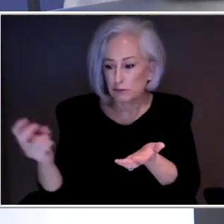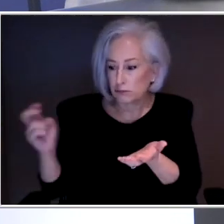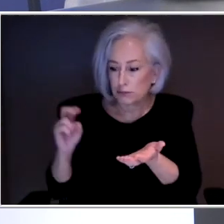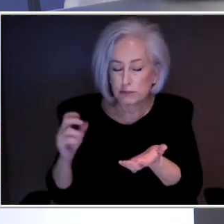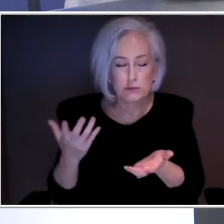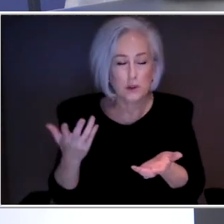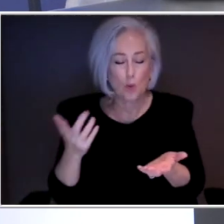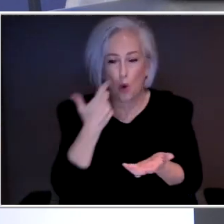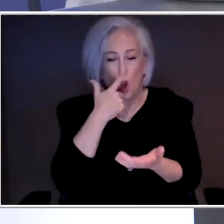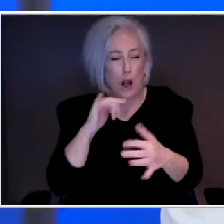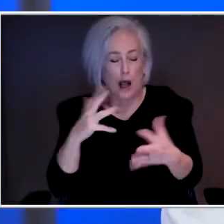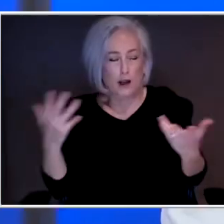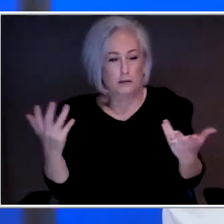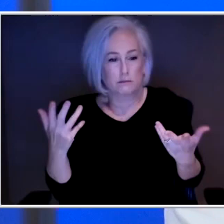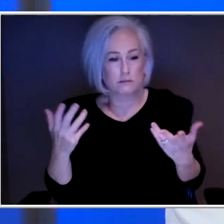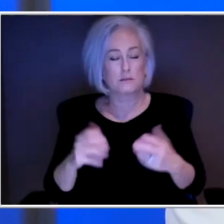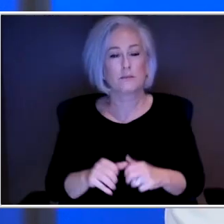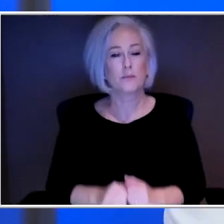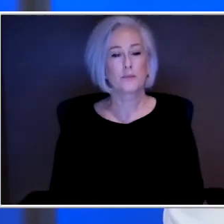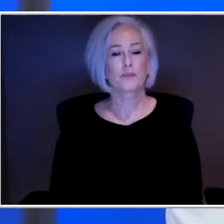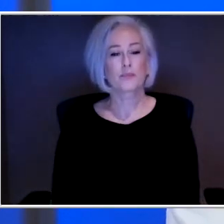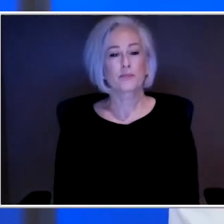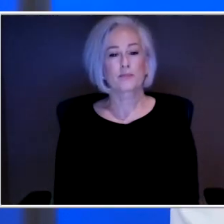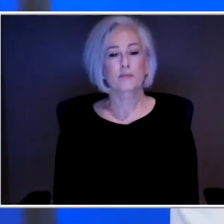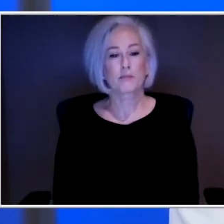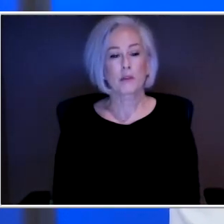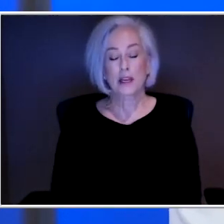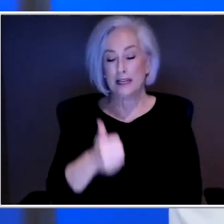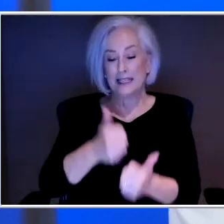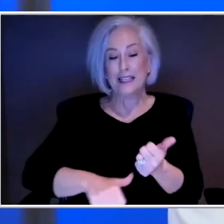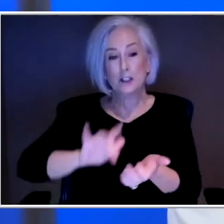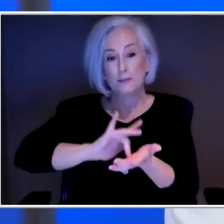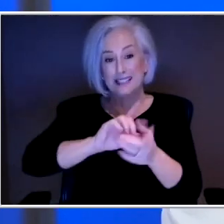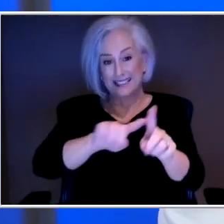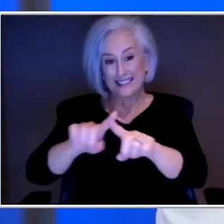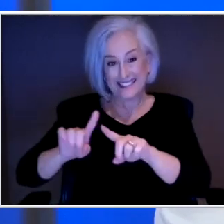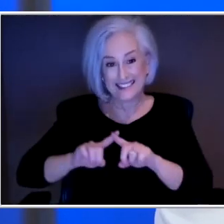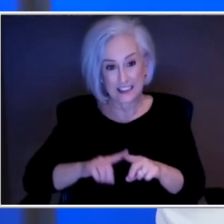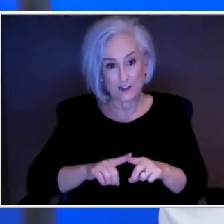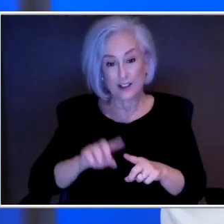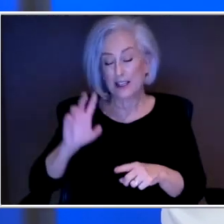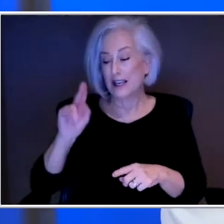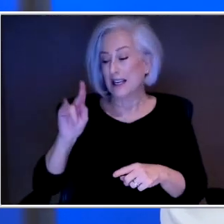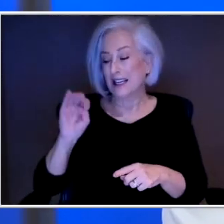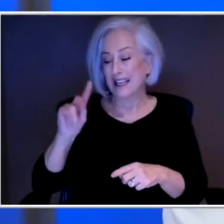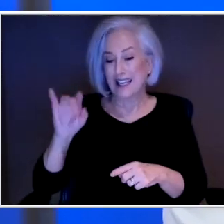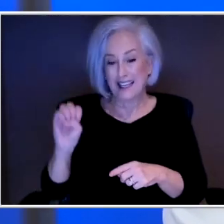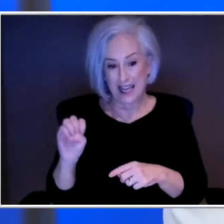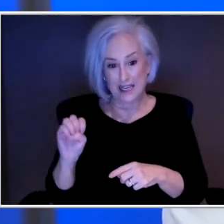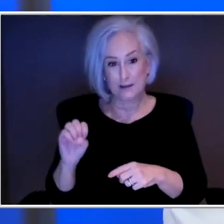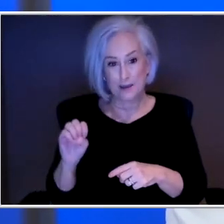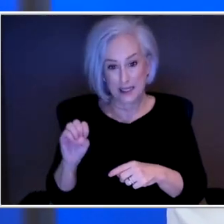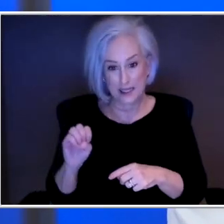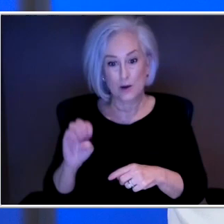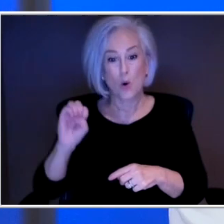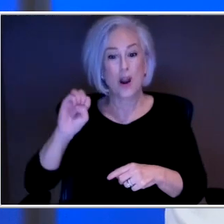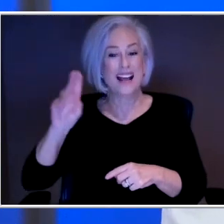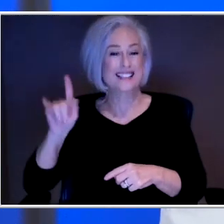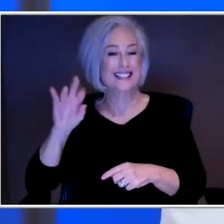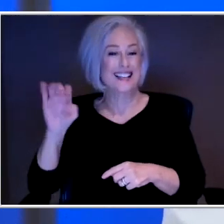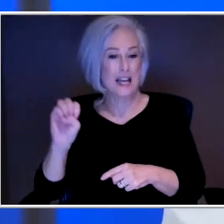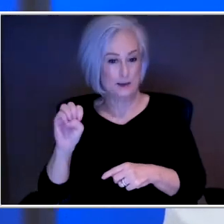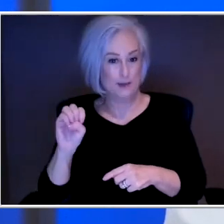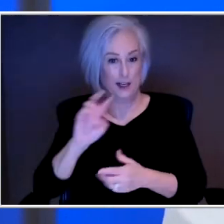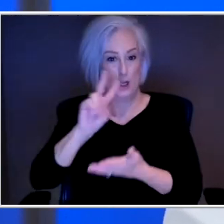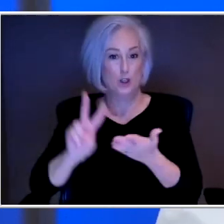like? Yeah, so each drug is different. So ketamine, we actually, when we do esketamine here at the health system, it's a 2-hour-long experience. We usually